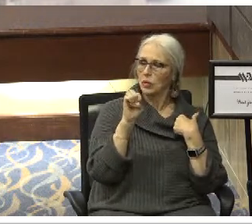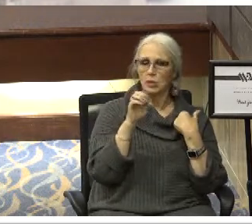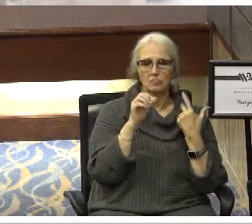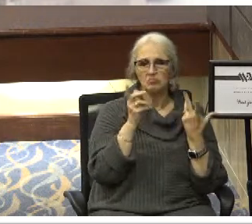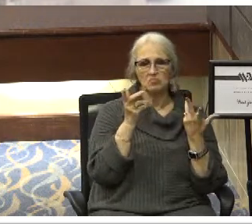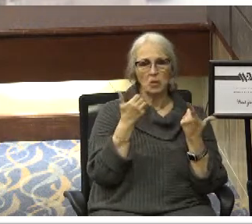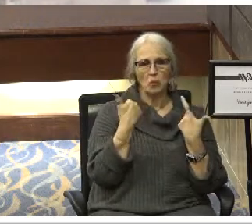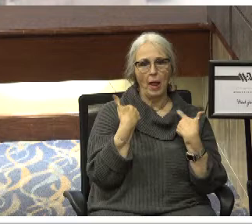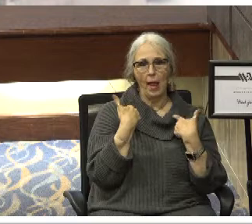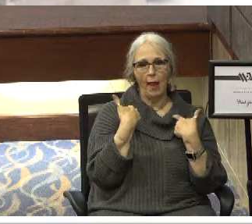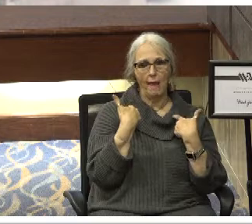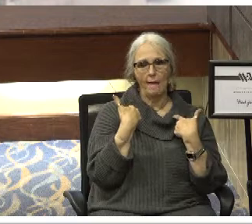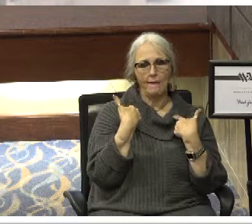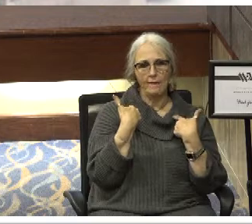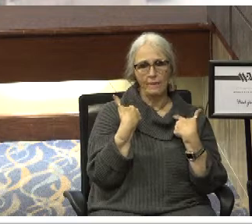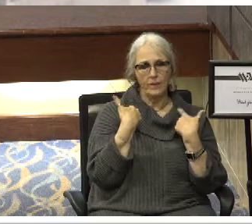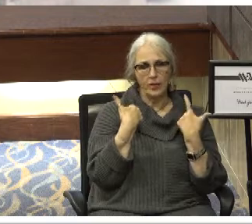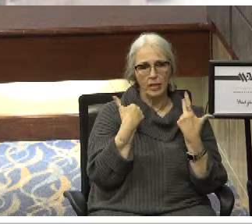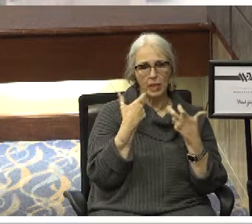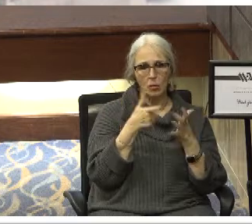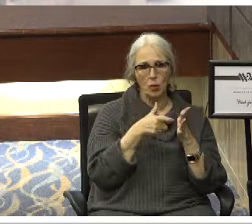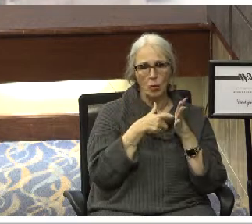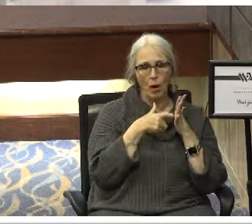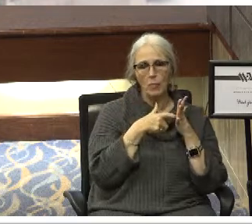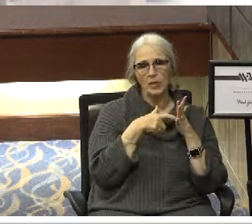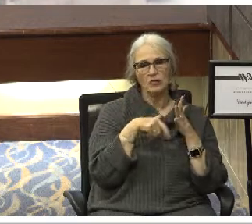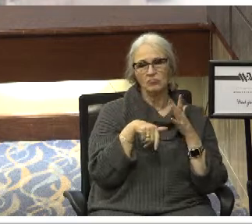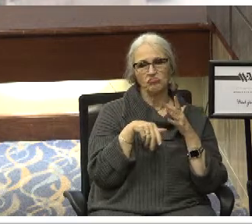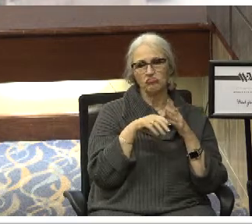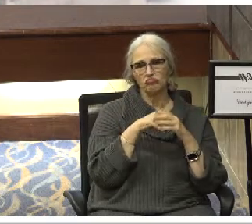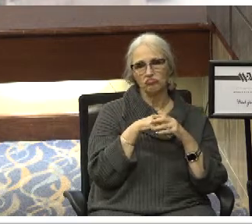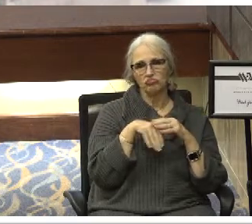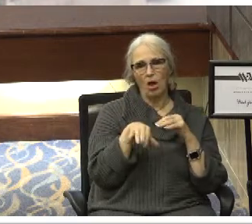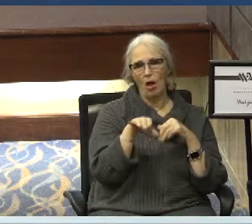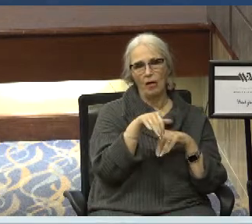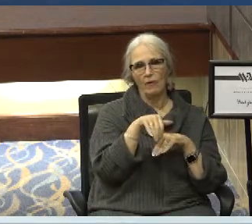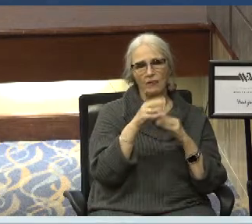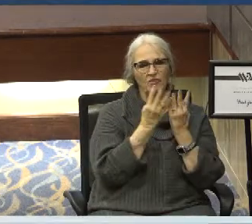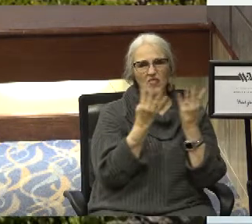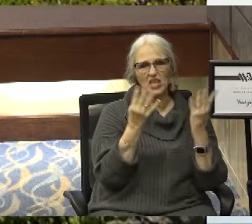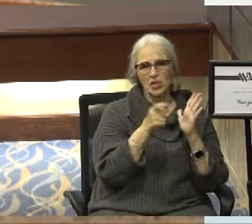have any fencing requirements along it.